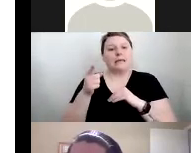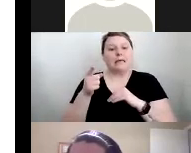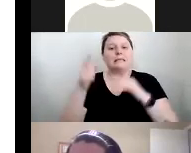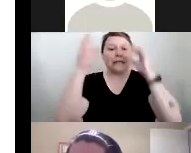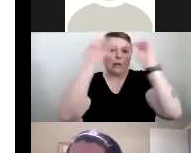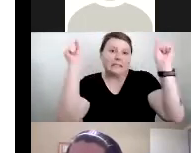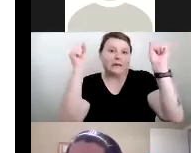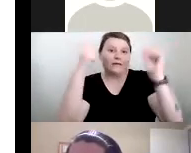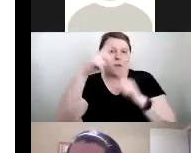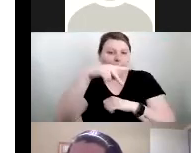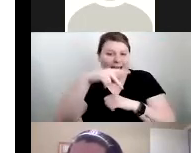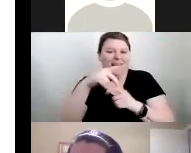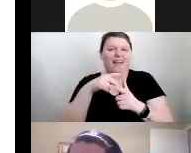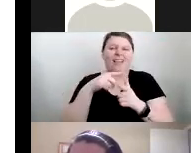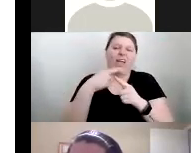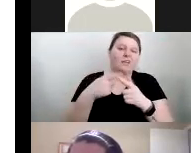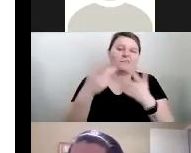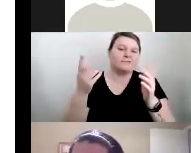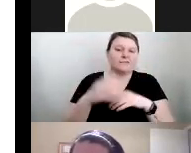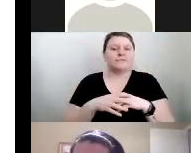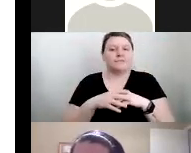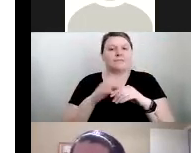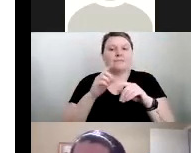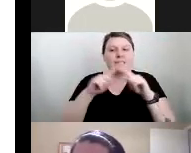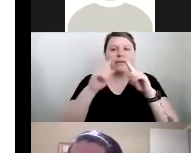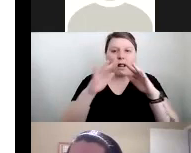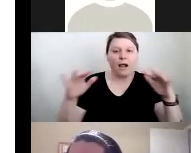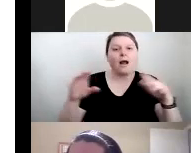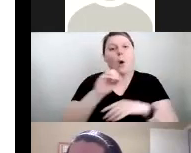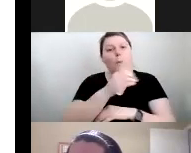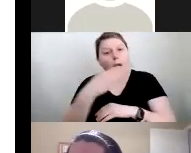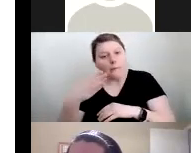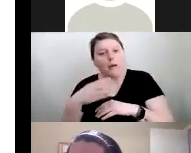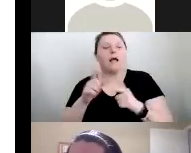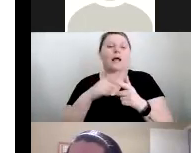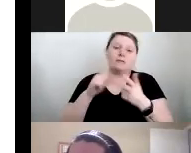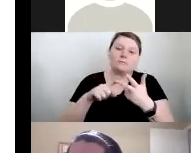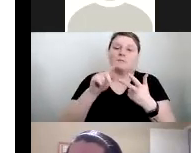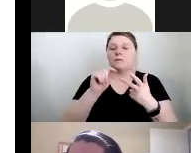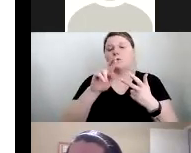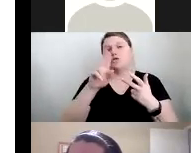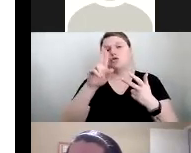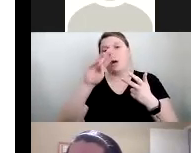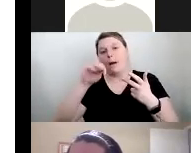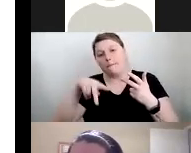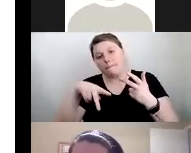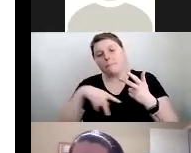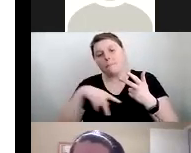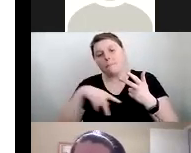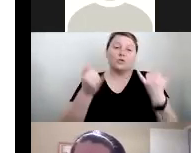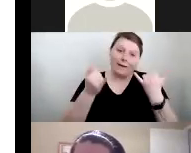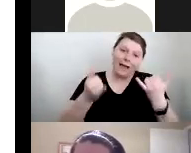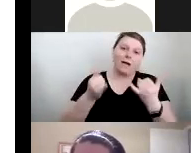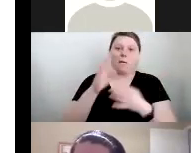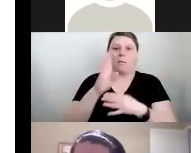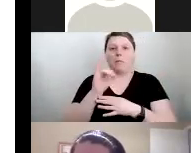But then it moved on through Barack Obama and then Donald Trump, and now it exists under the Biden